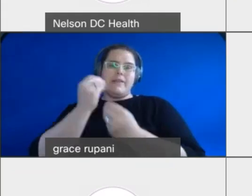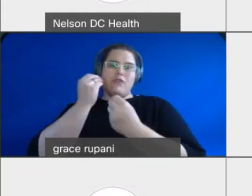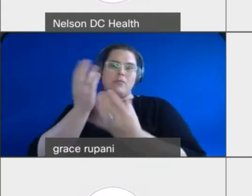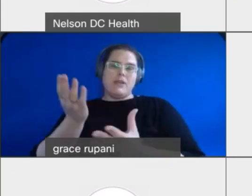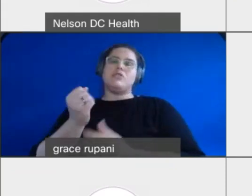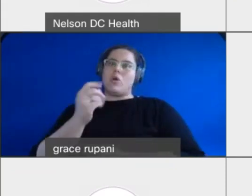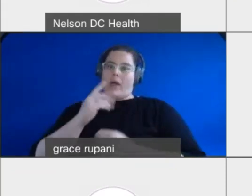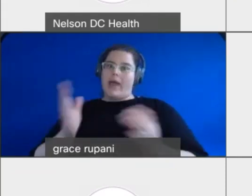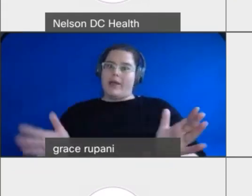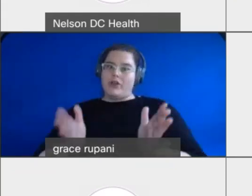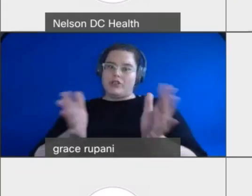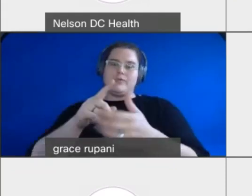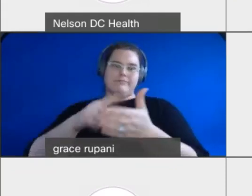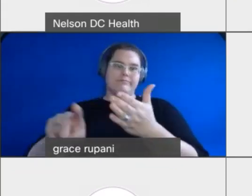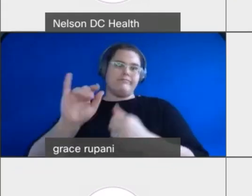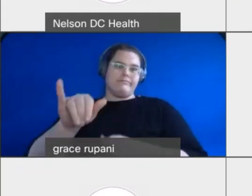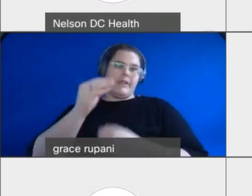go and seek that information.